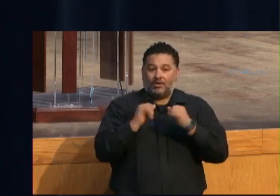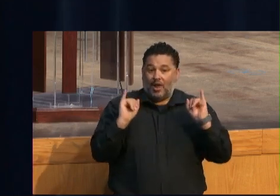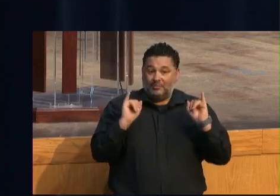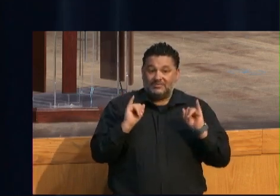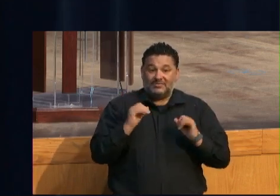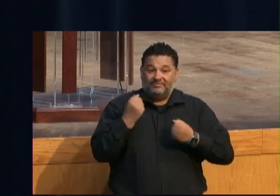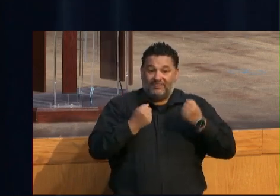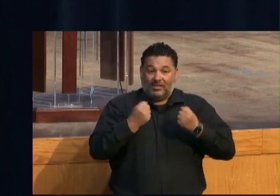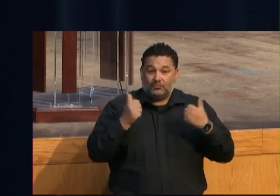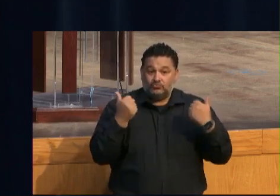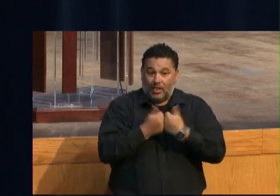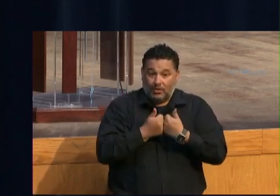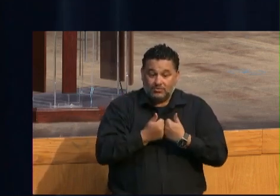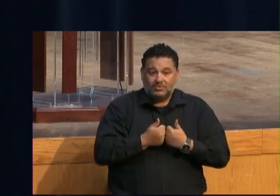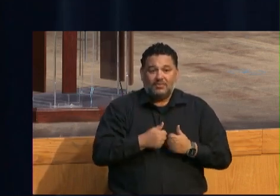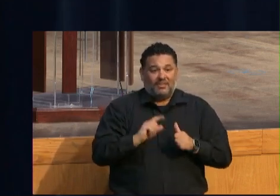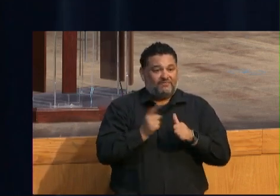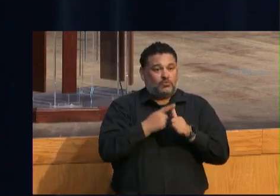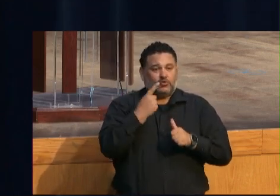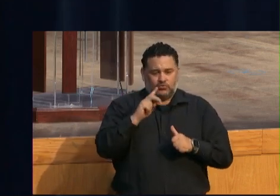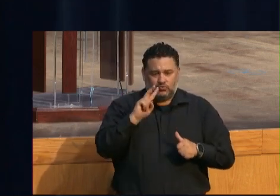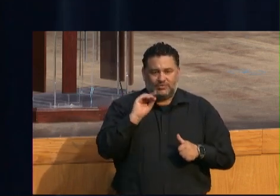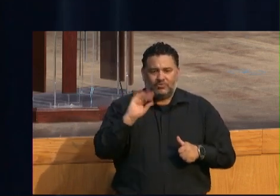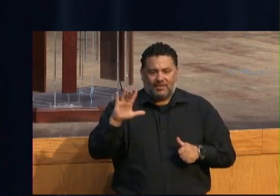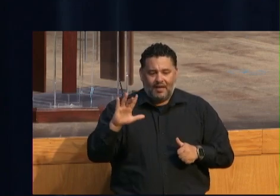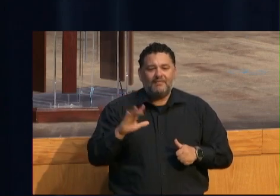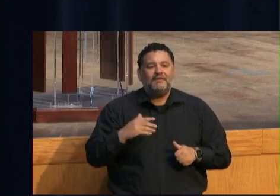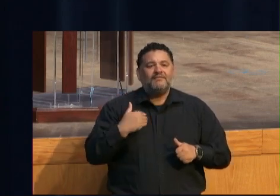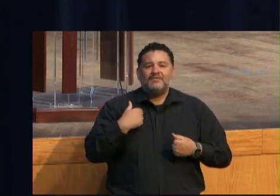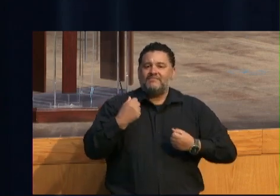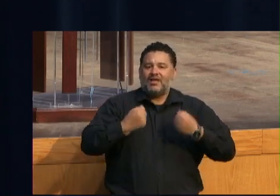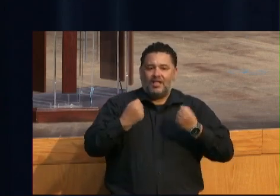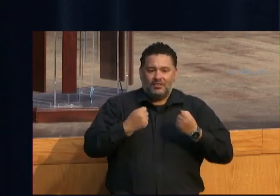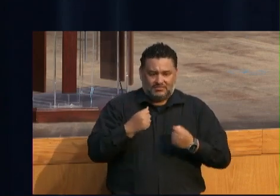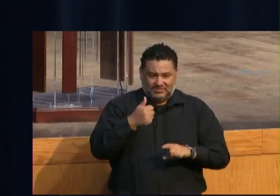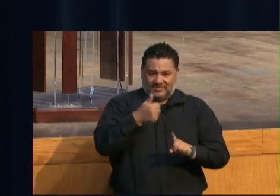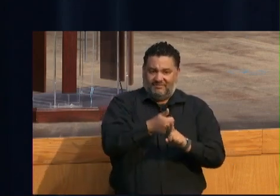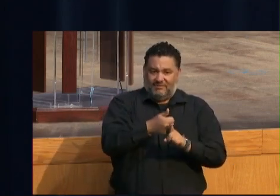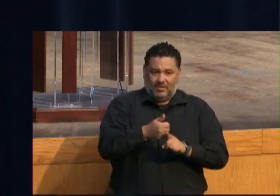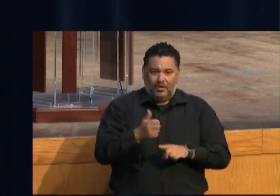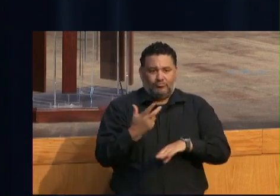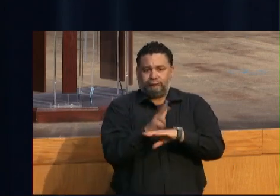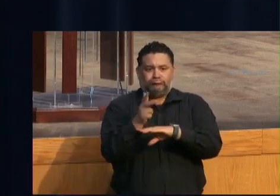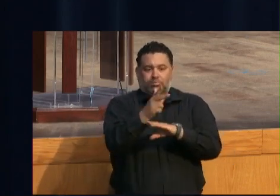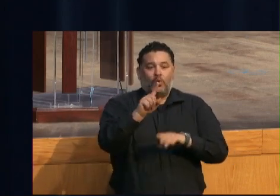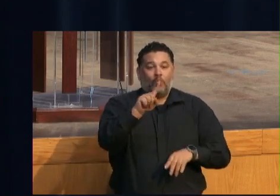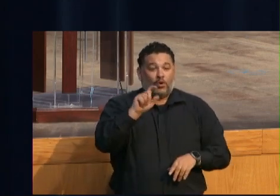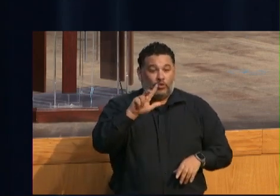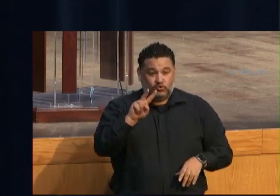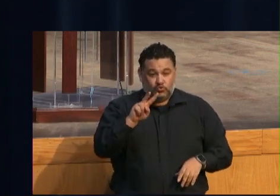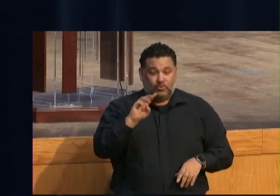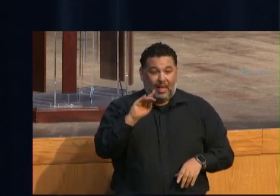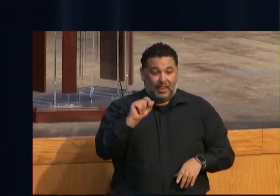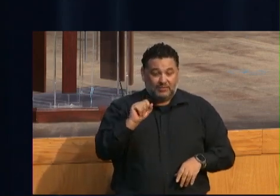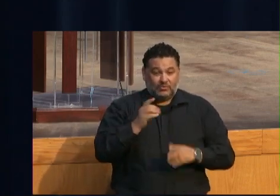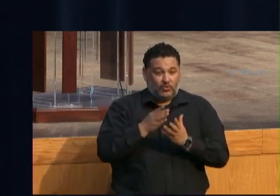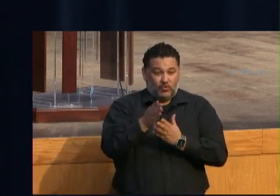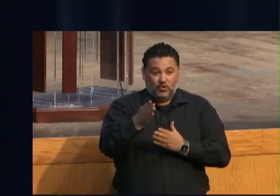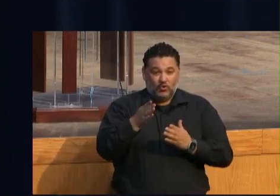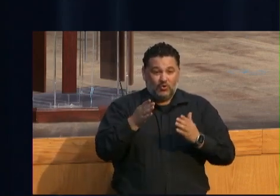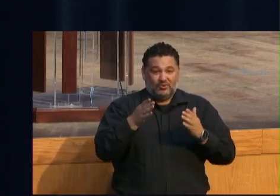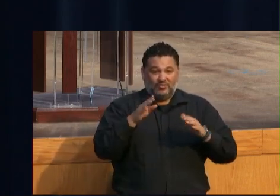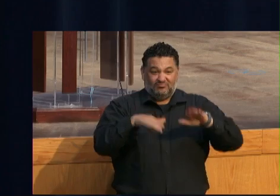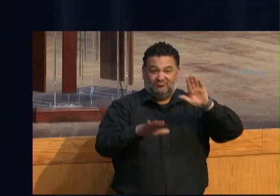first ones in 2005, they had vehicles that autonomously traveled 132 miles through rugged desert